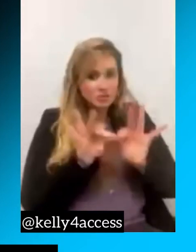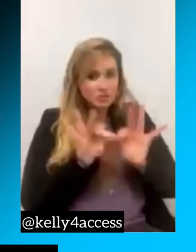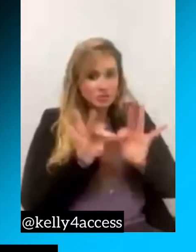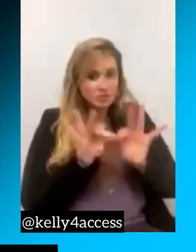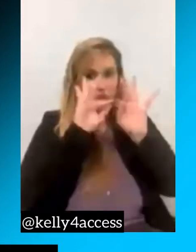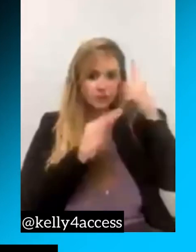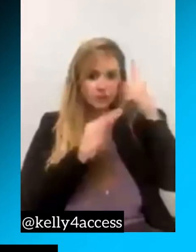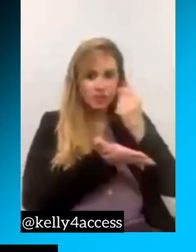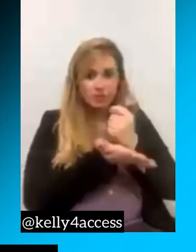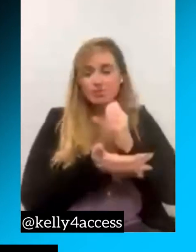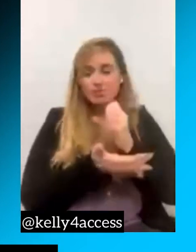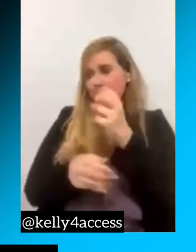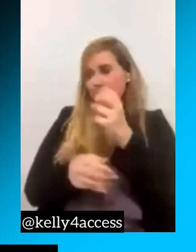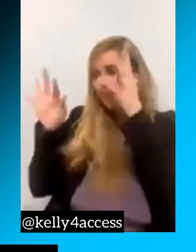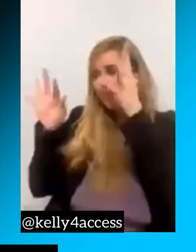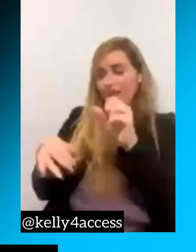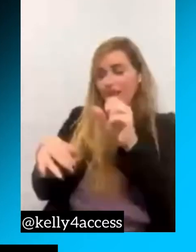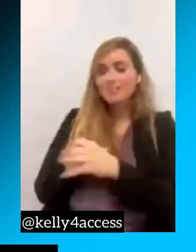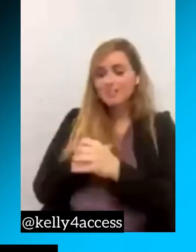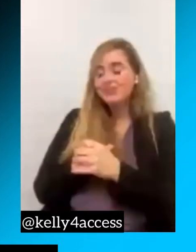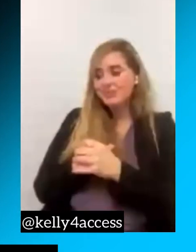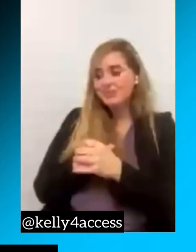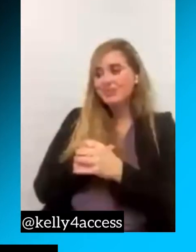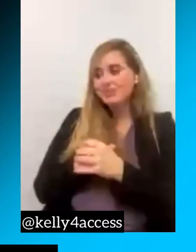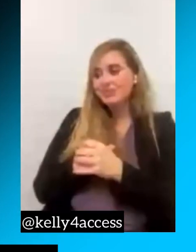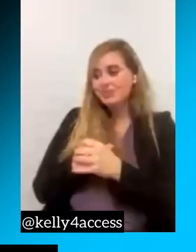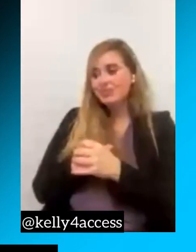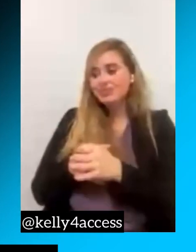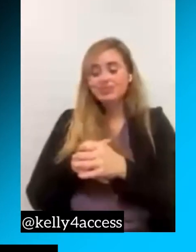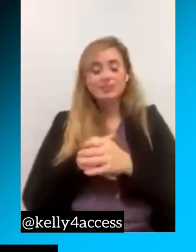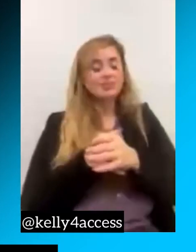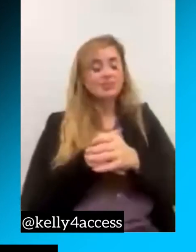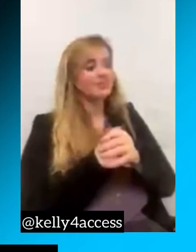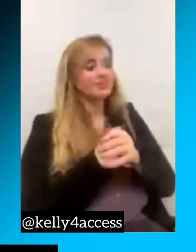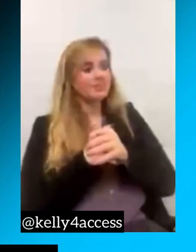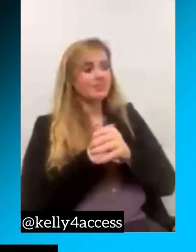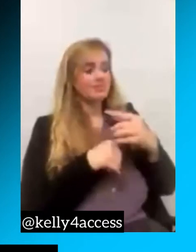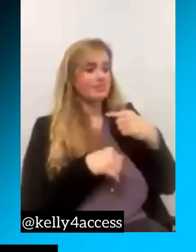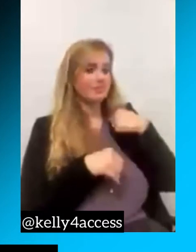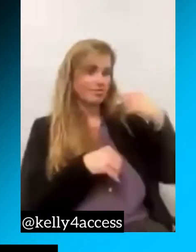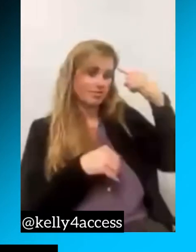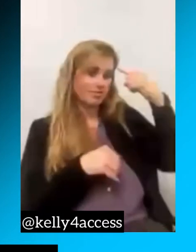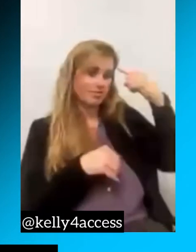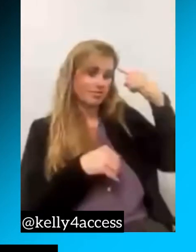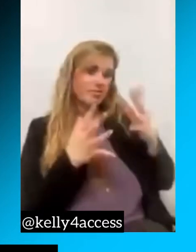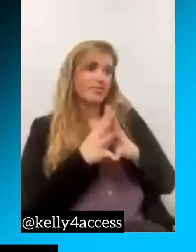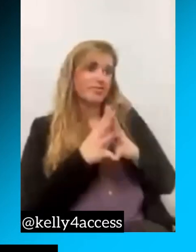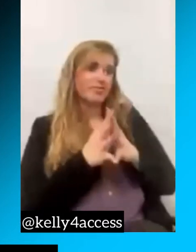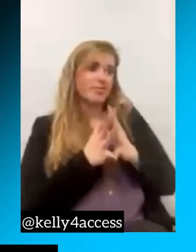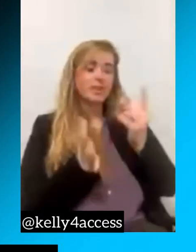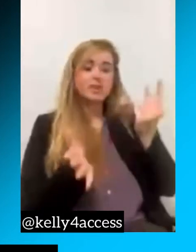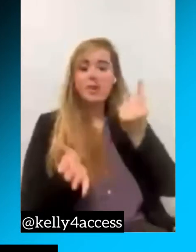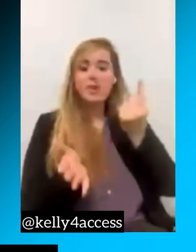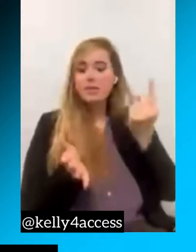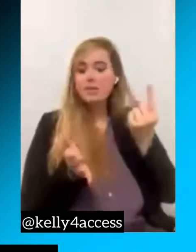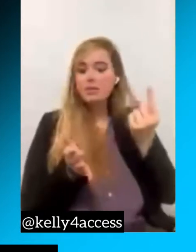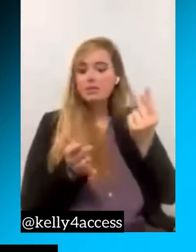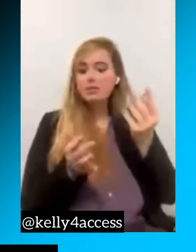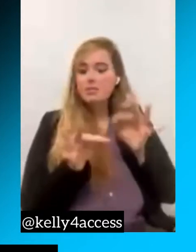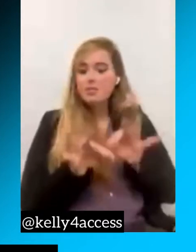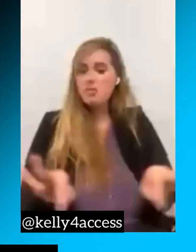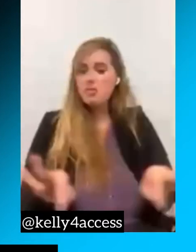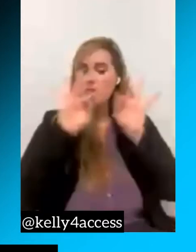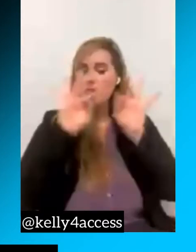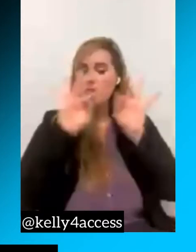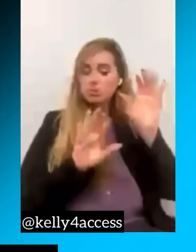Yeah, work. definitely. Um, I think something to look for in therapists